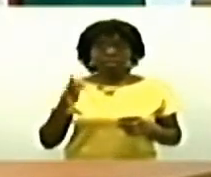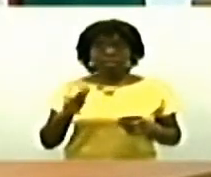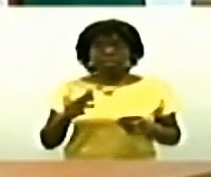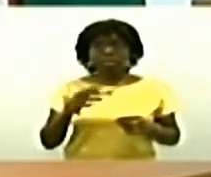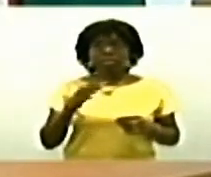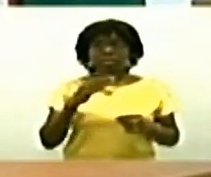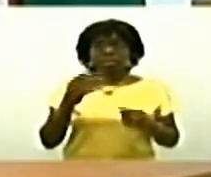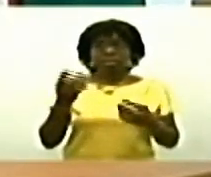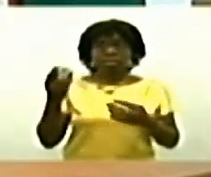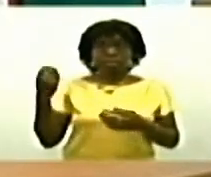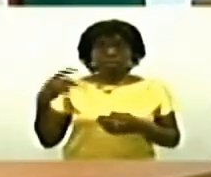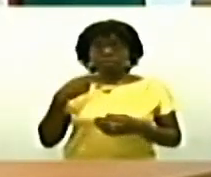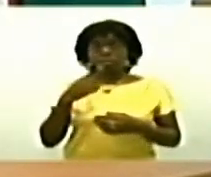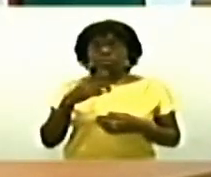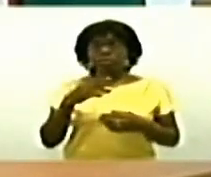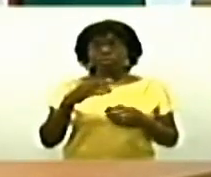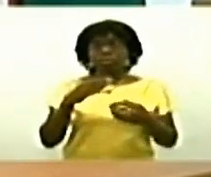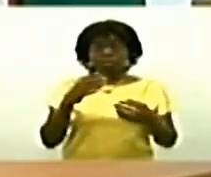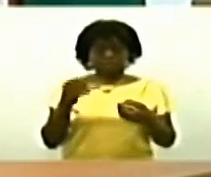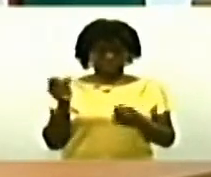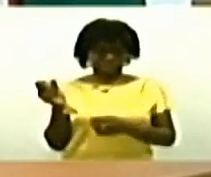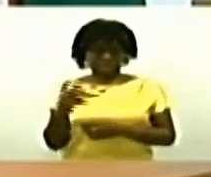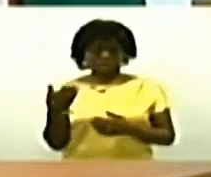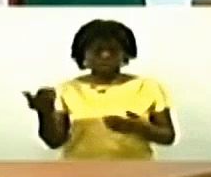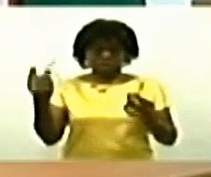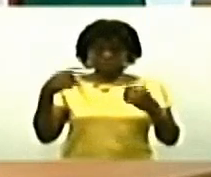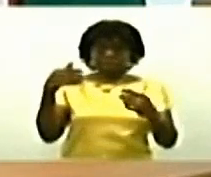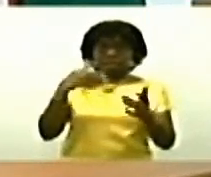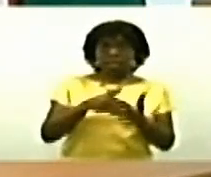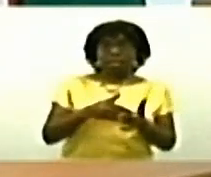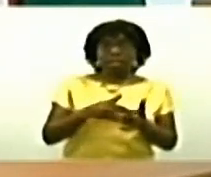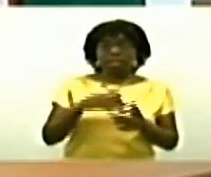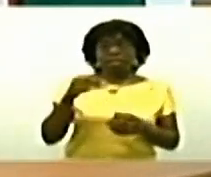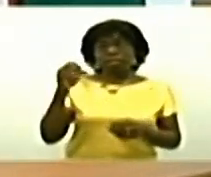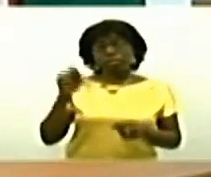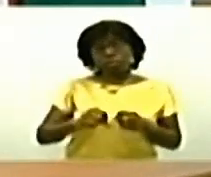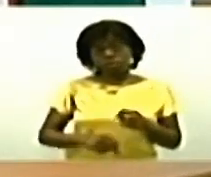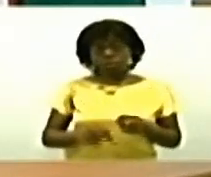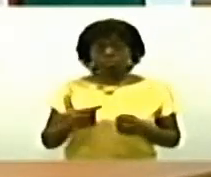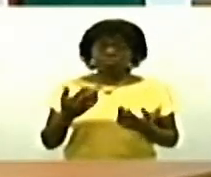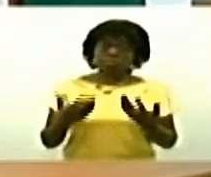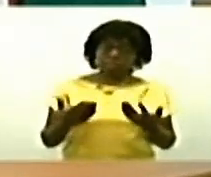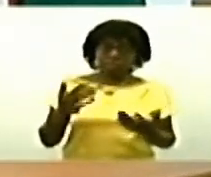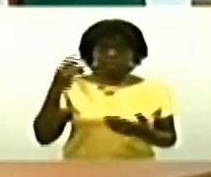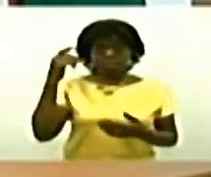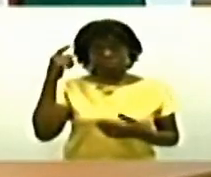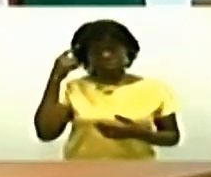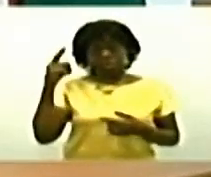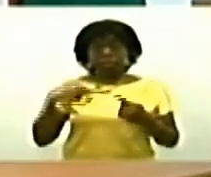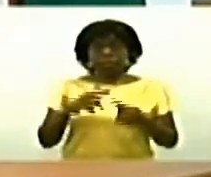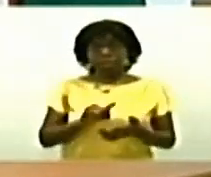steps back to gather speed to come again. So it may be something you wish to consider.